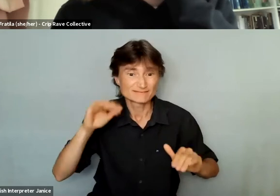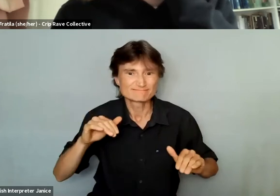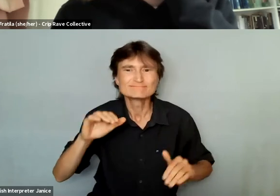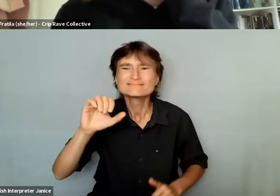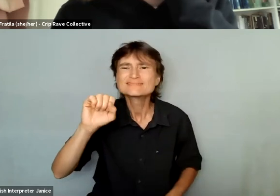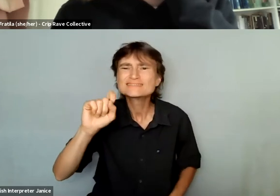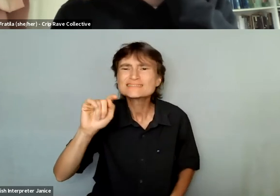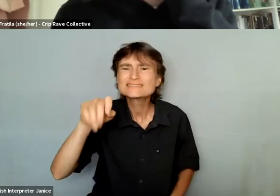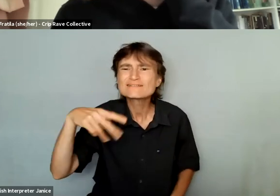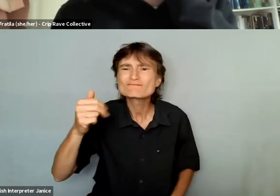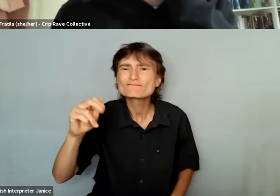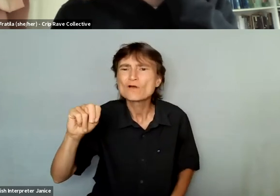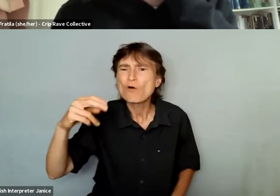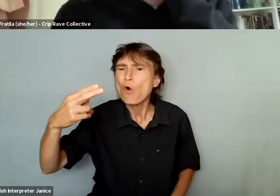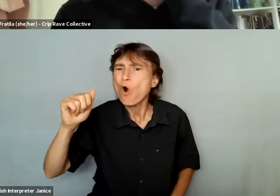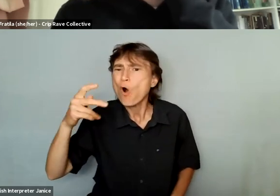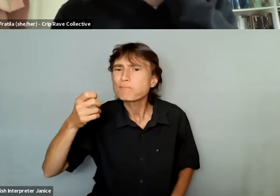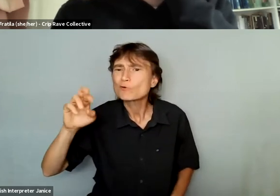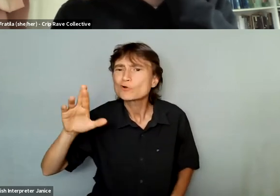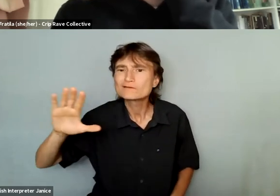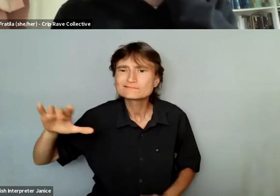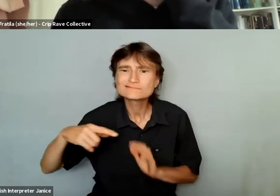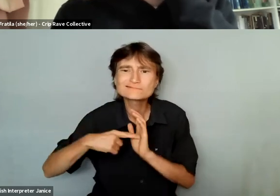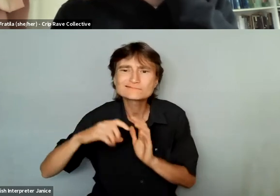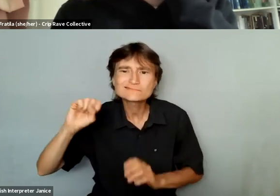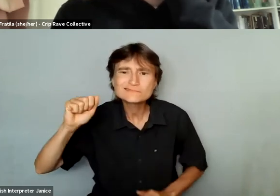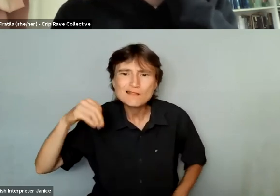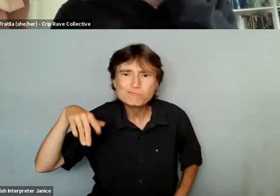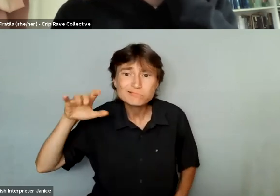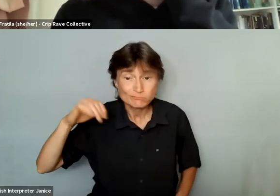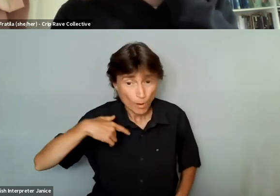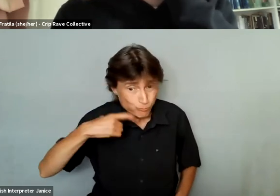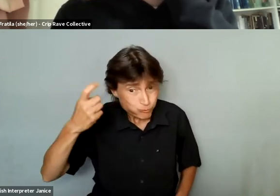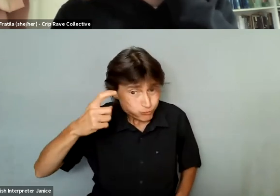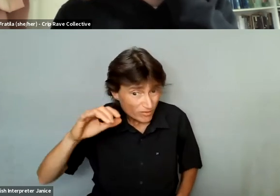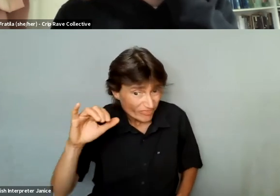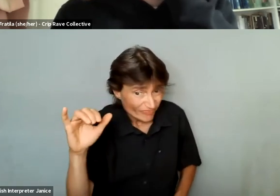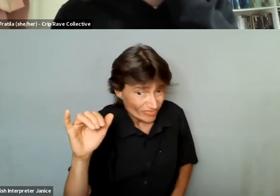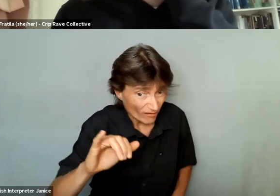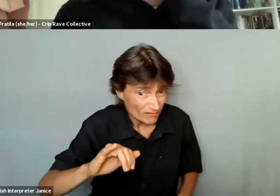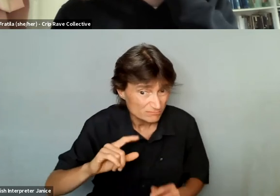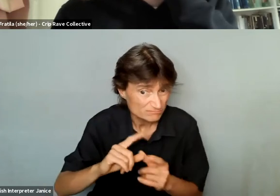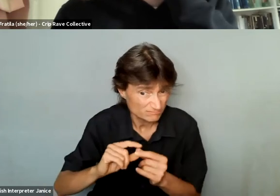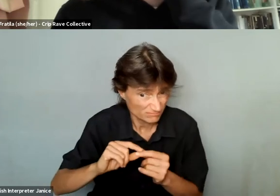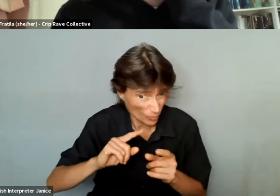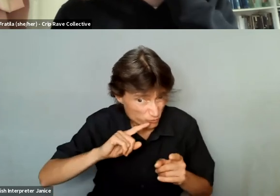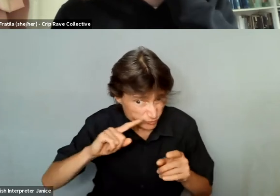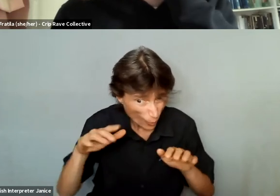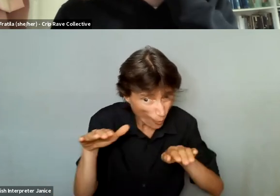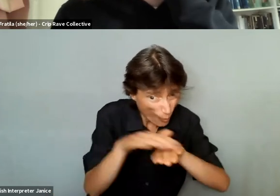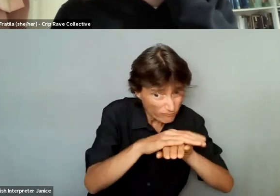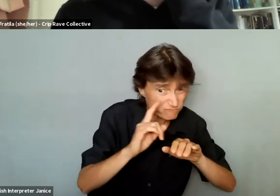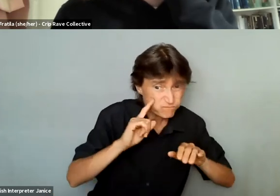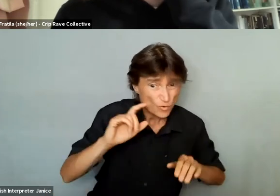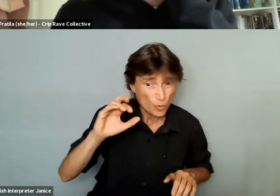Harper sample. And I was wondering if that fitted into the CRIP RAVE, like